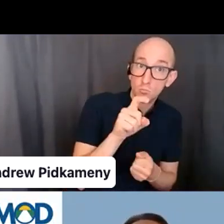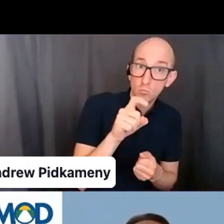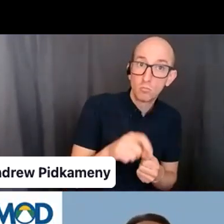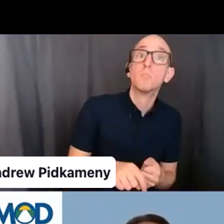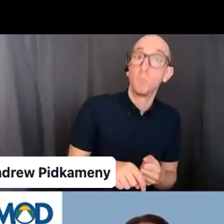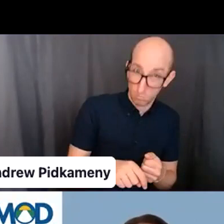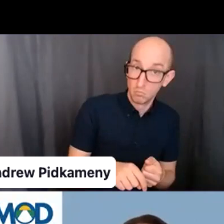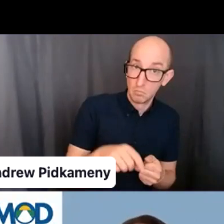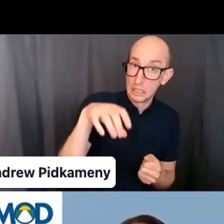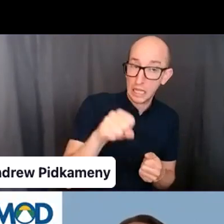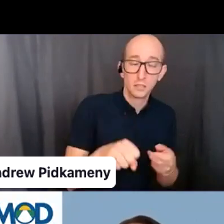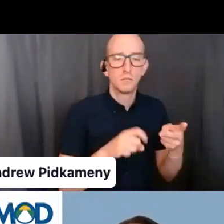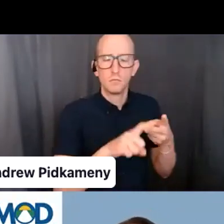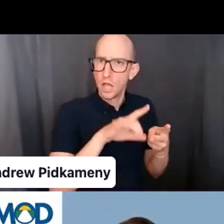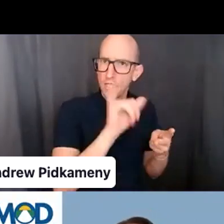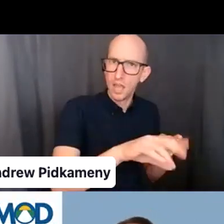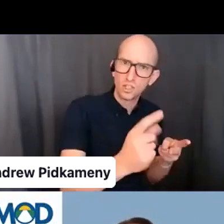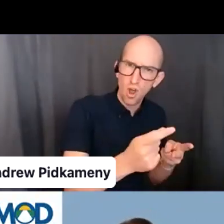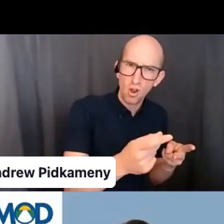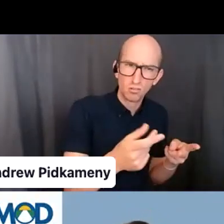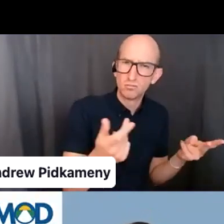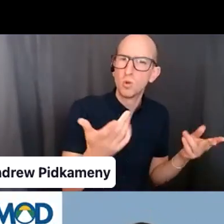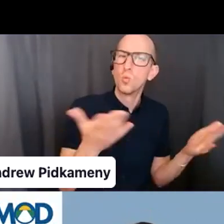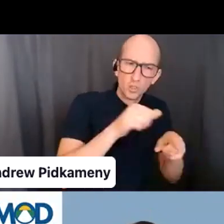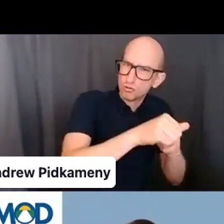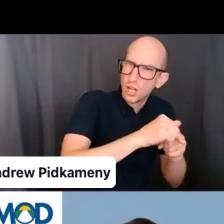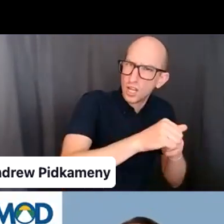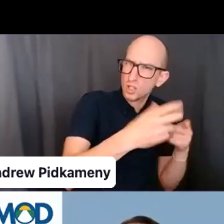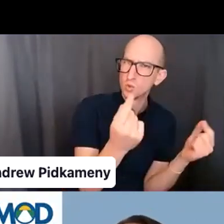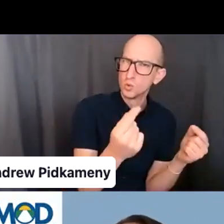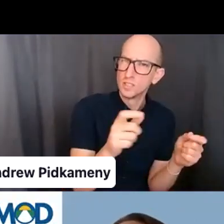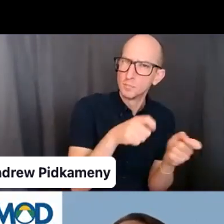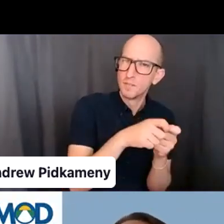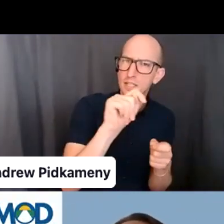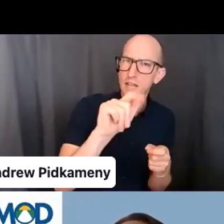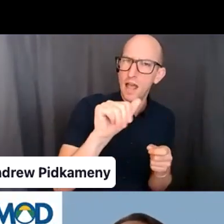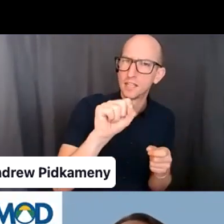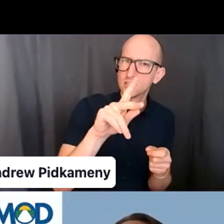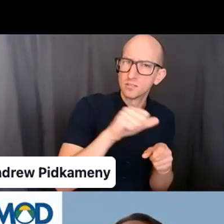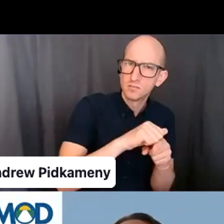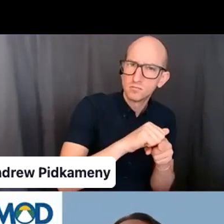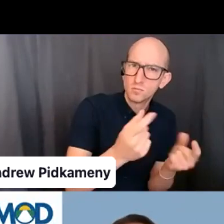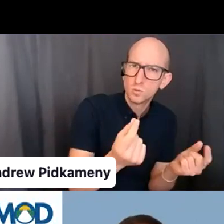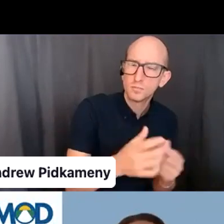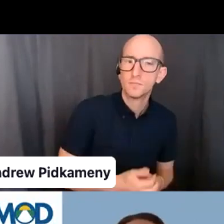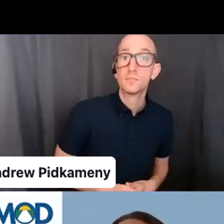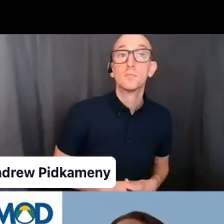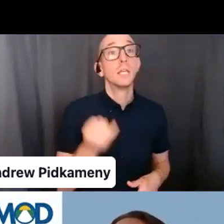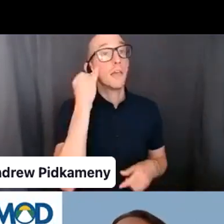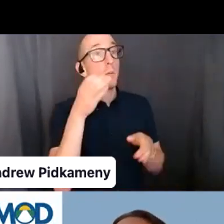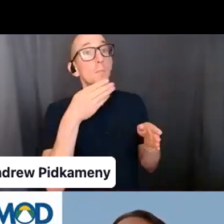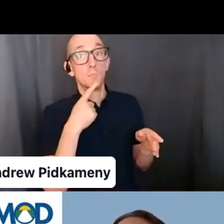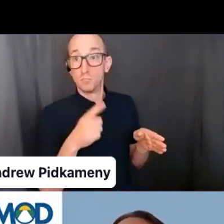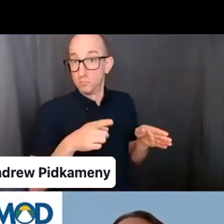the dog been trained to do? If the answers indicate the dog is a service animal, we'll go into